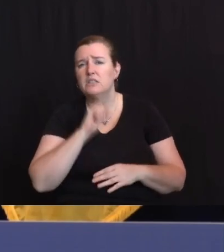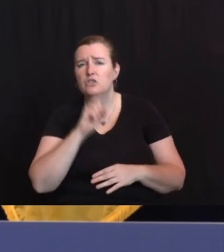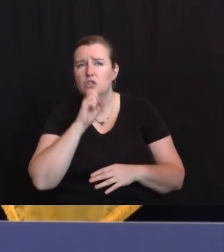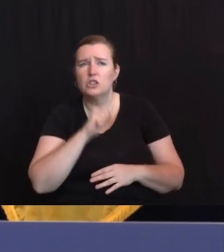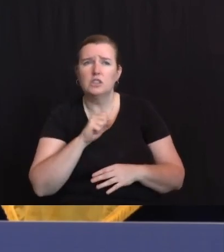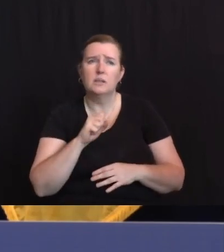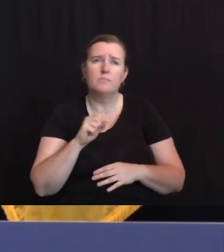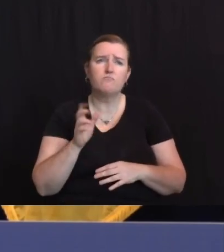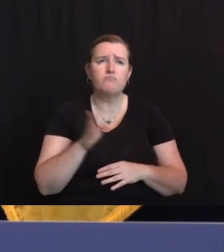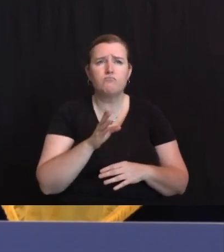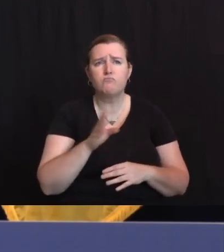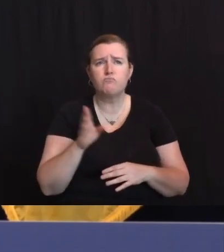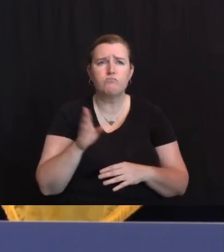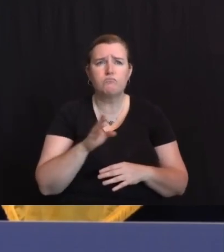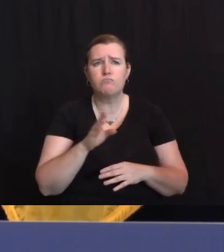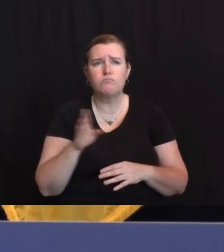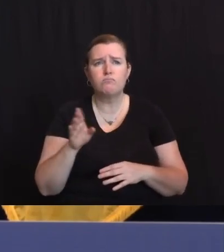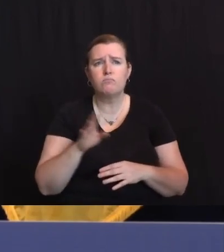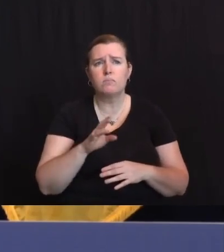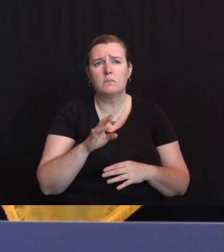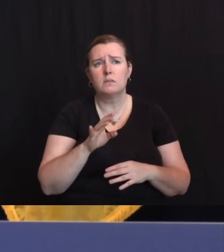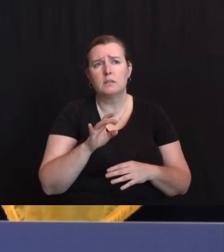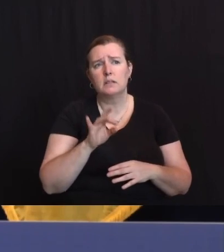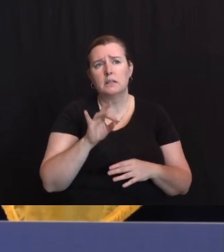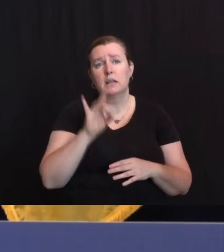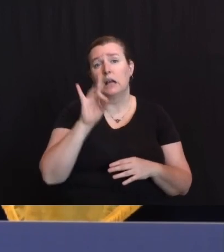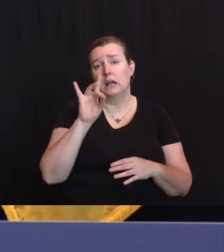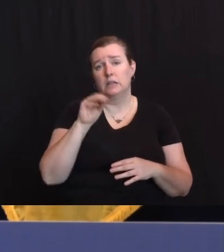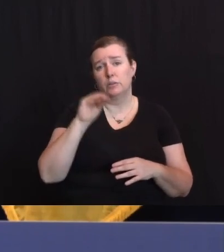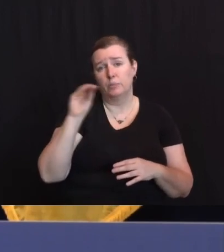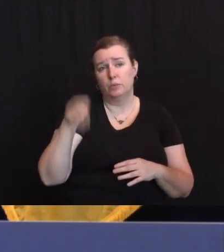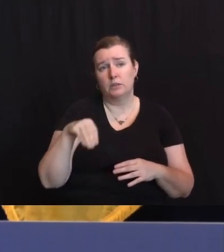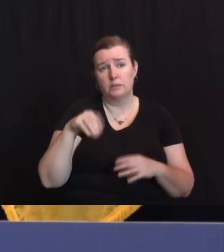79.3% of our fatalities are in that